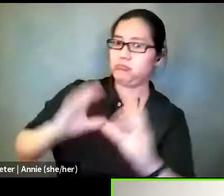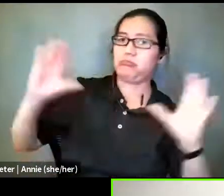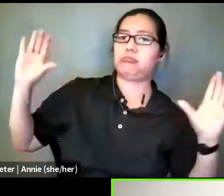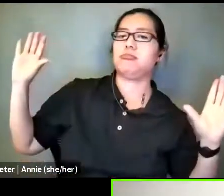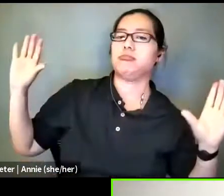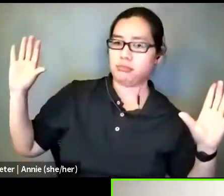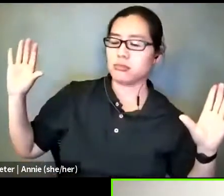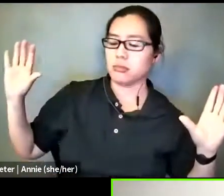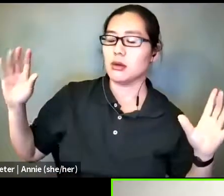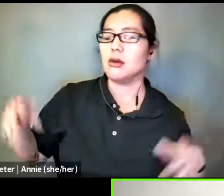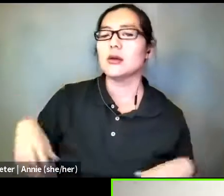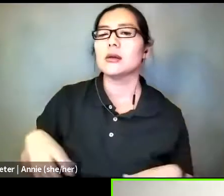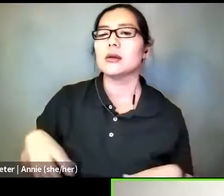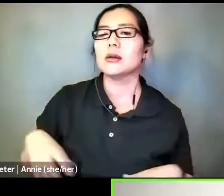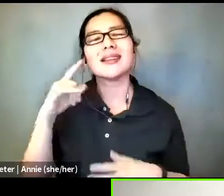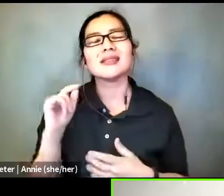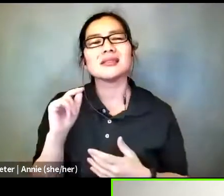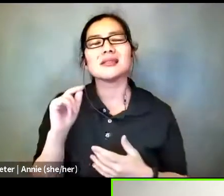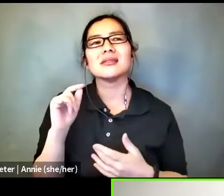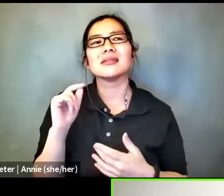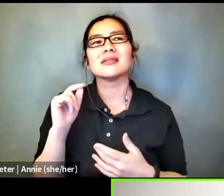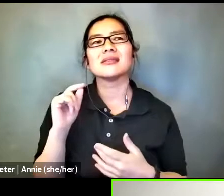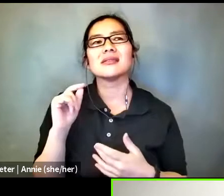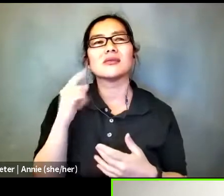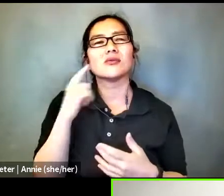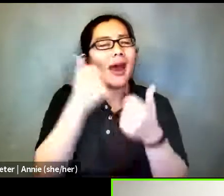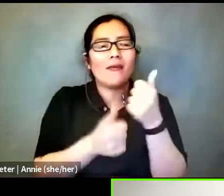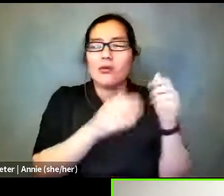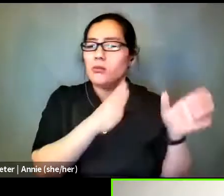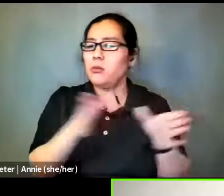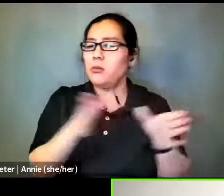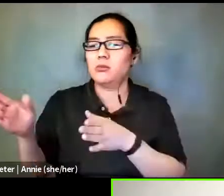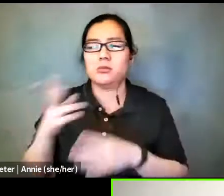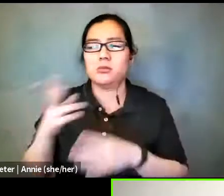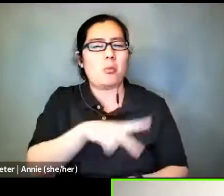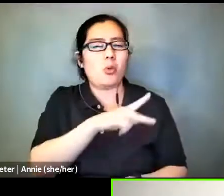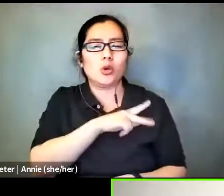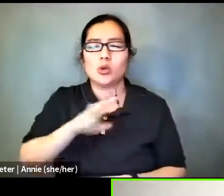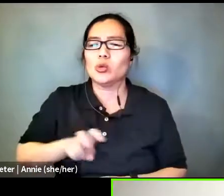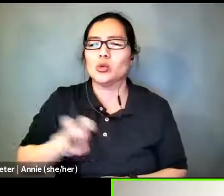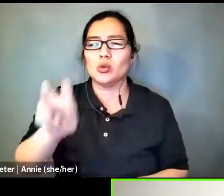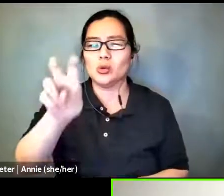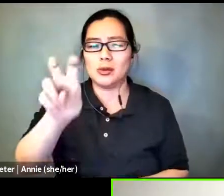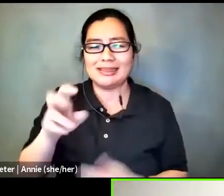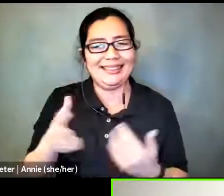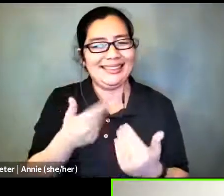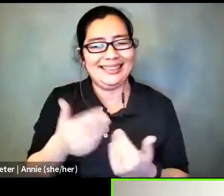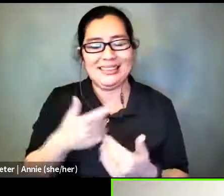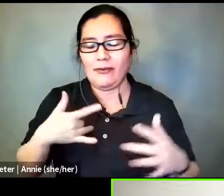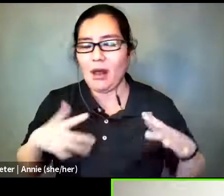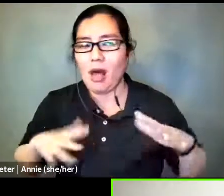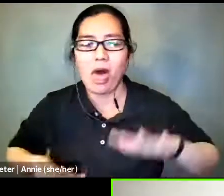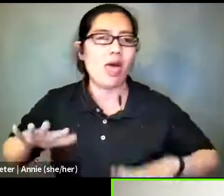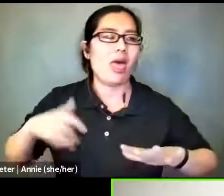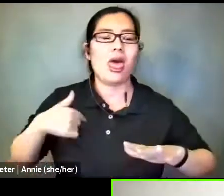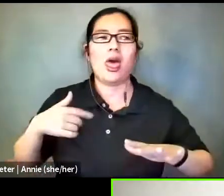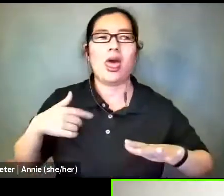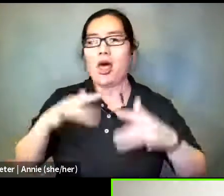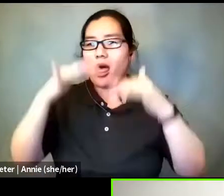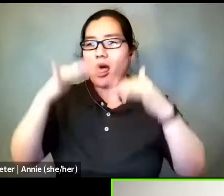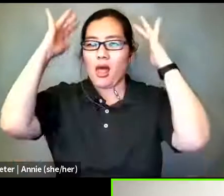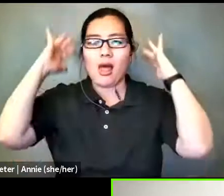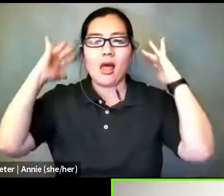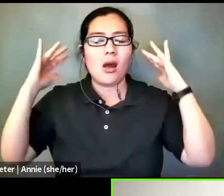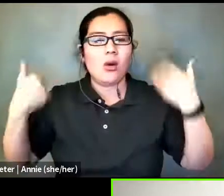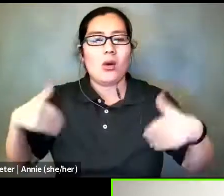for everyone else, I think it's a really personal journey, and it's easy to feel overwhelmed with it. But it's